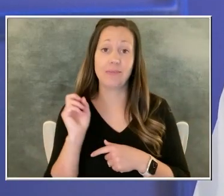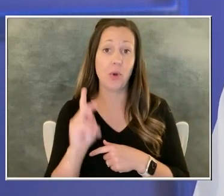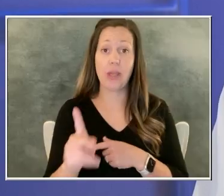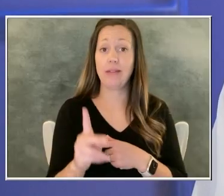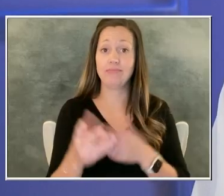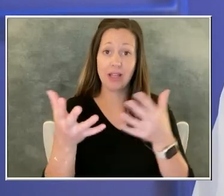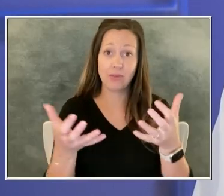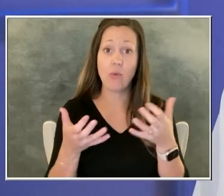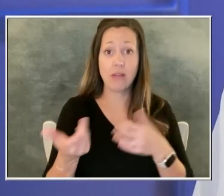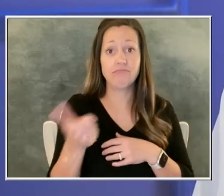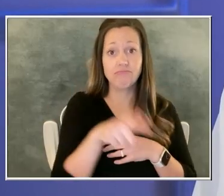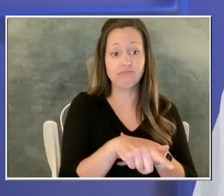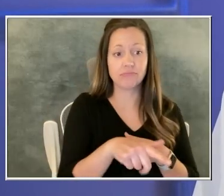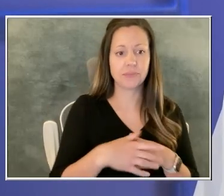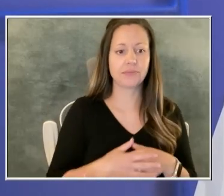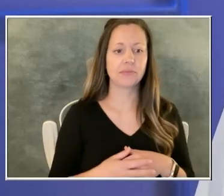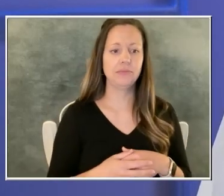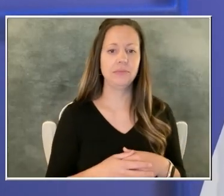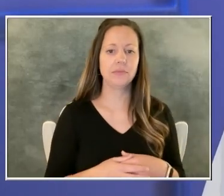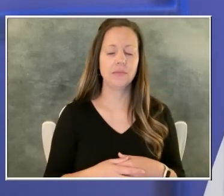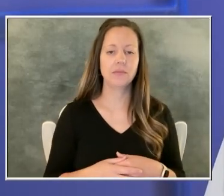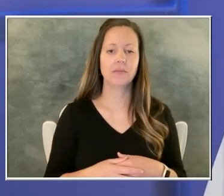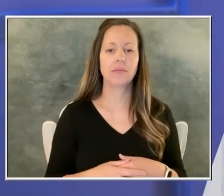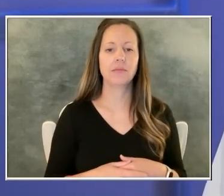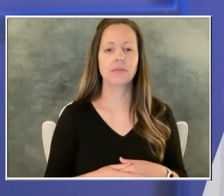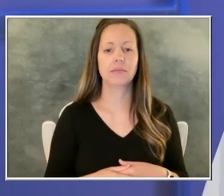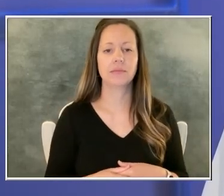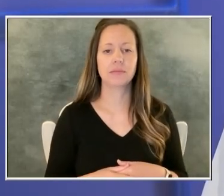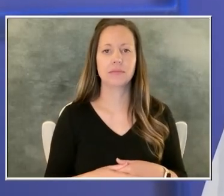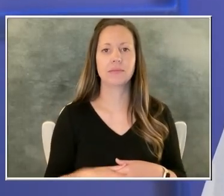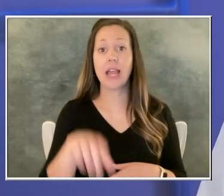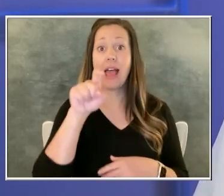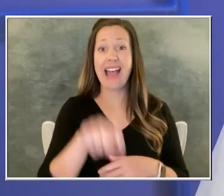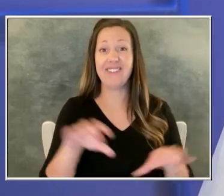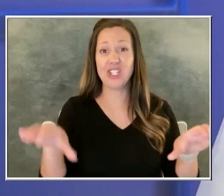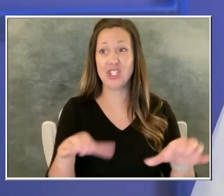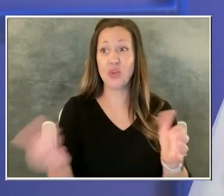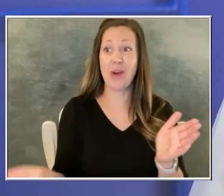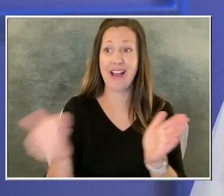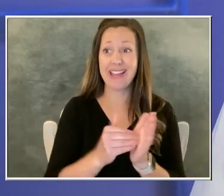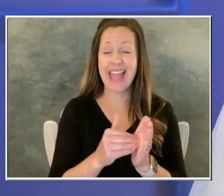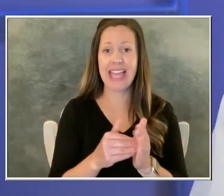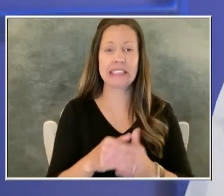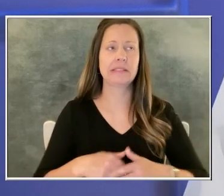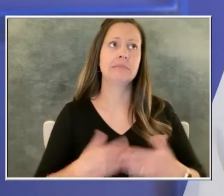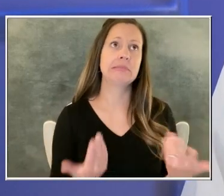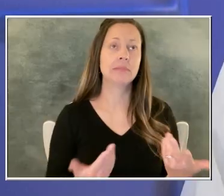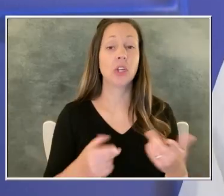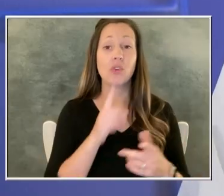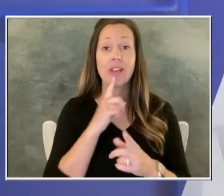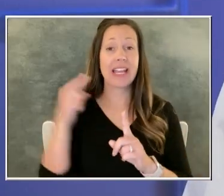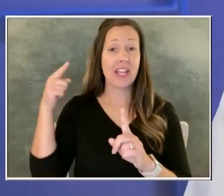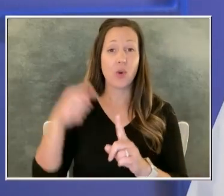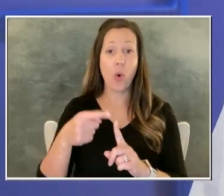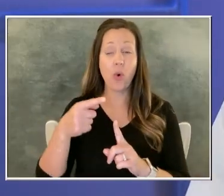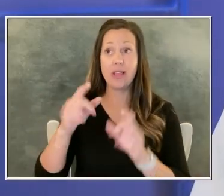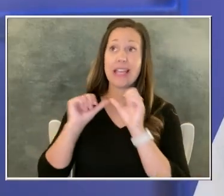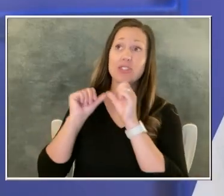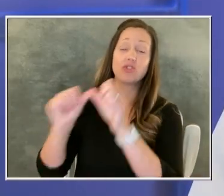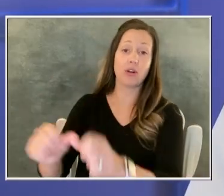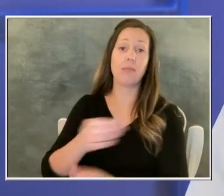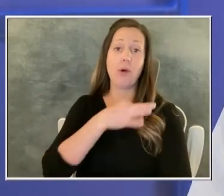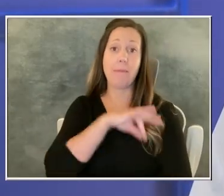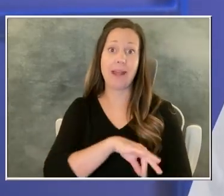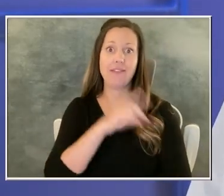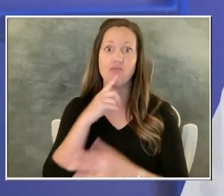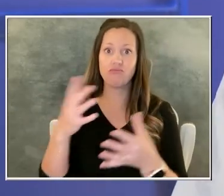side treated. In terms of like repeats, our goal with this is to give you durable benefits, right? So ideally we want to treat it